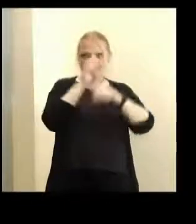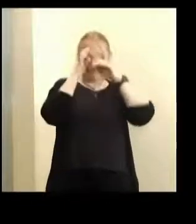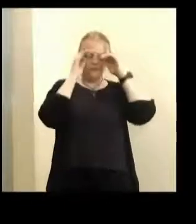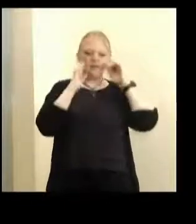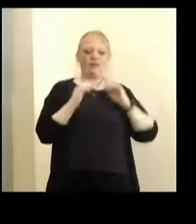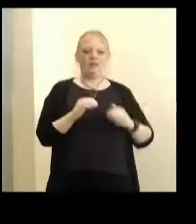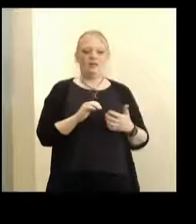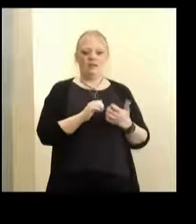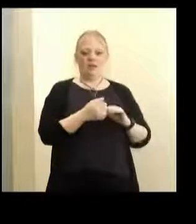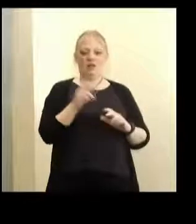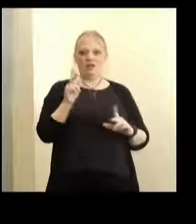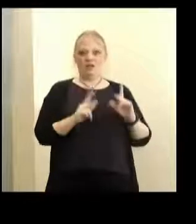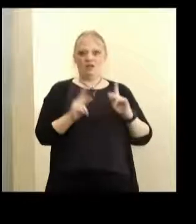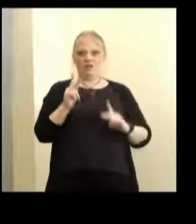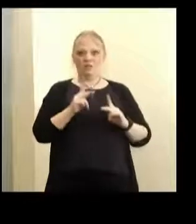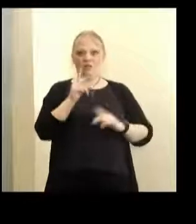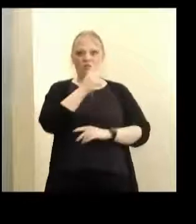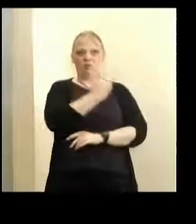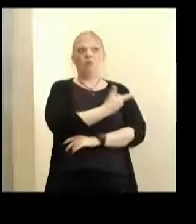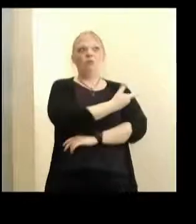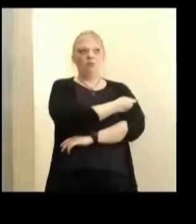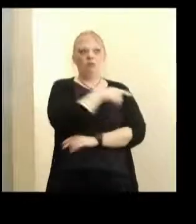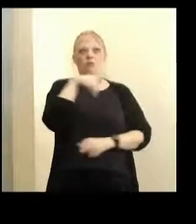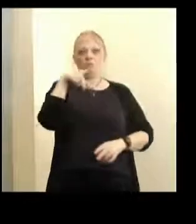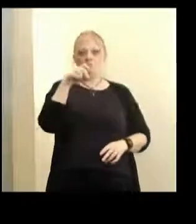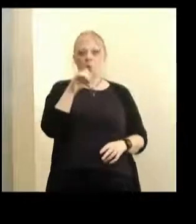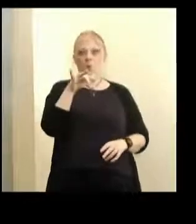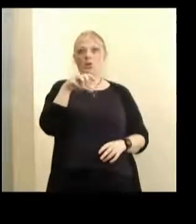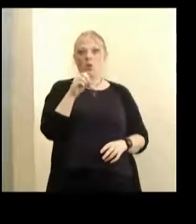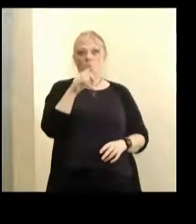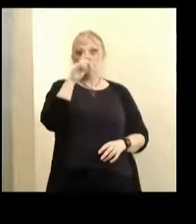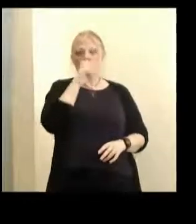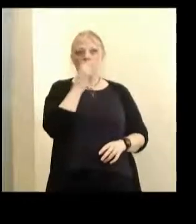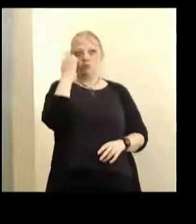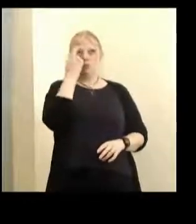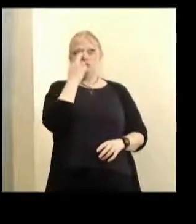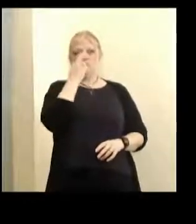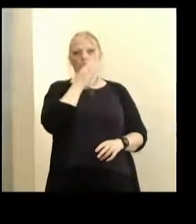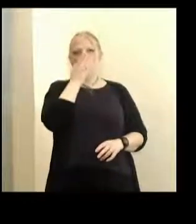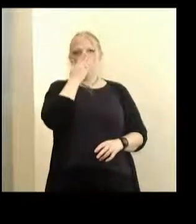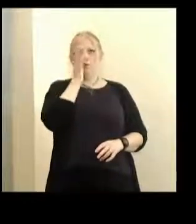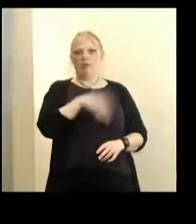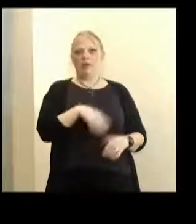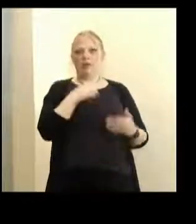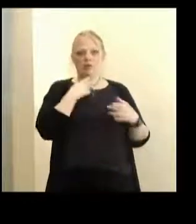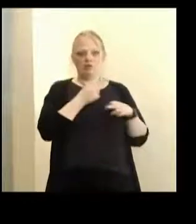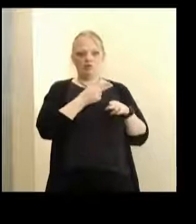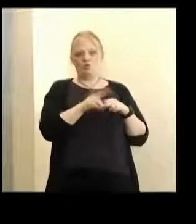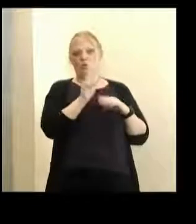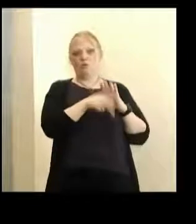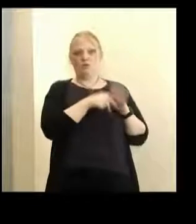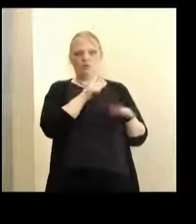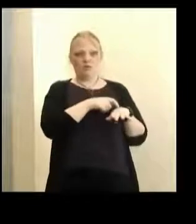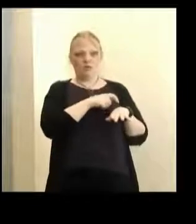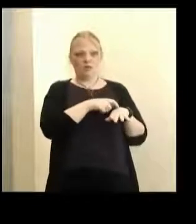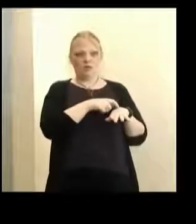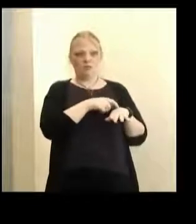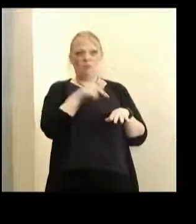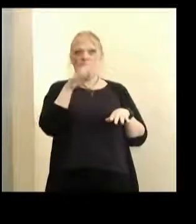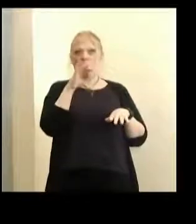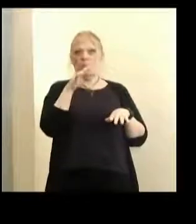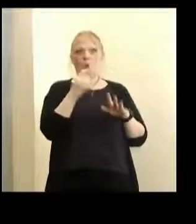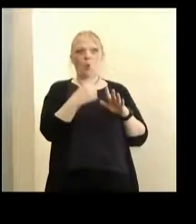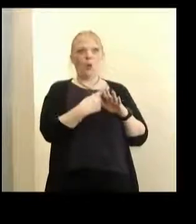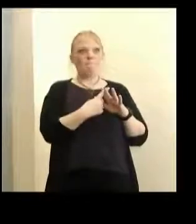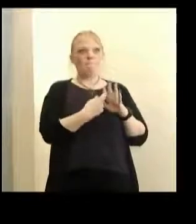people took the polio vaccine because they realized how bad polio could be. And within a very short period of time, we eradicated polio pretty